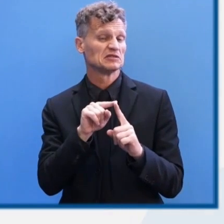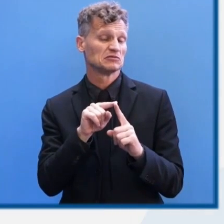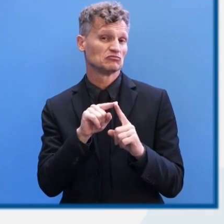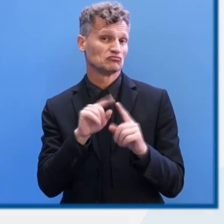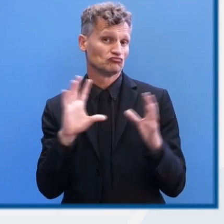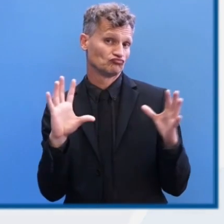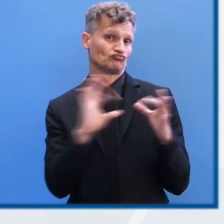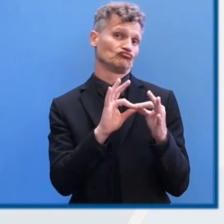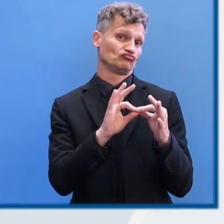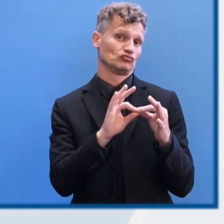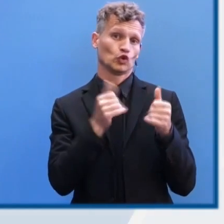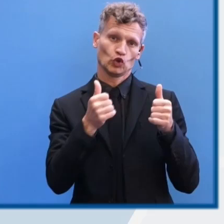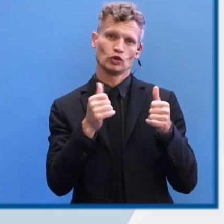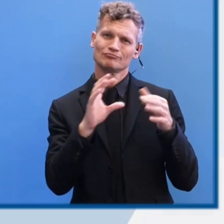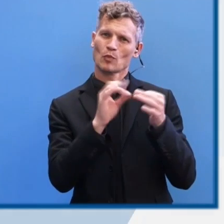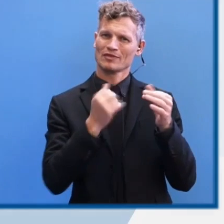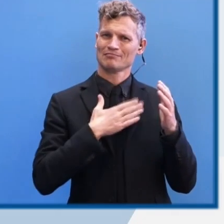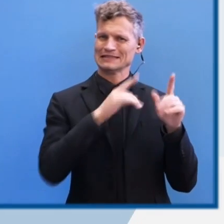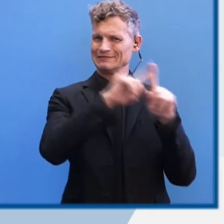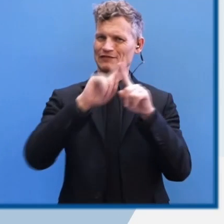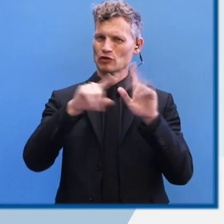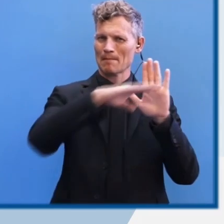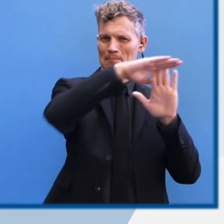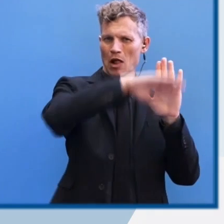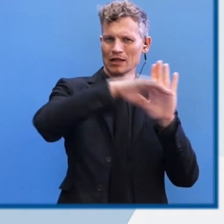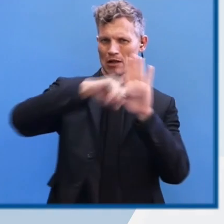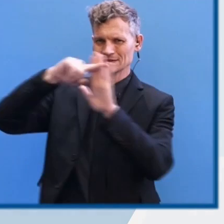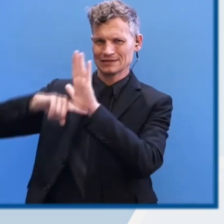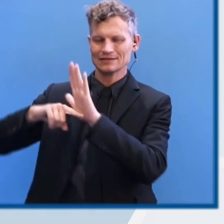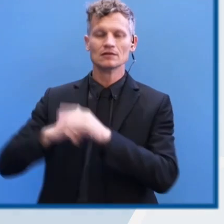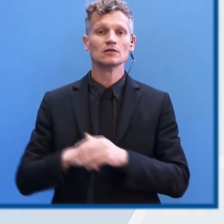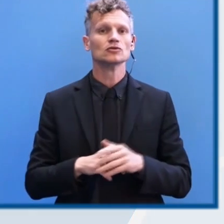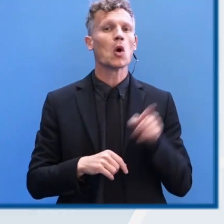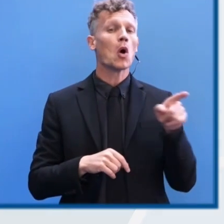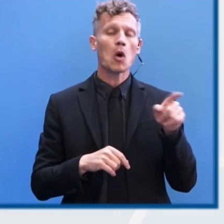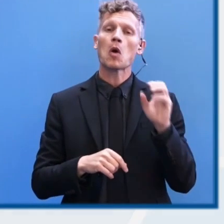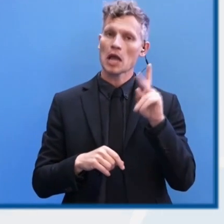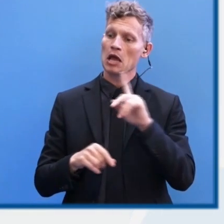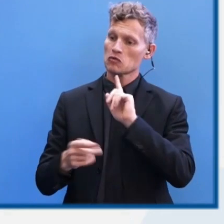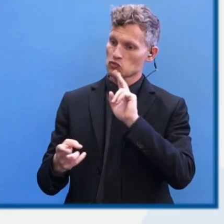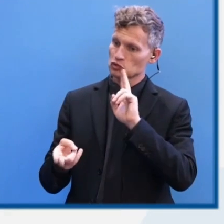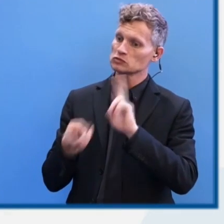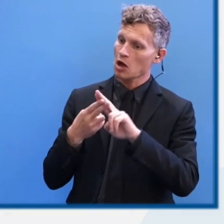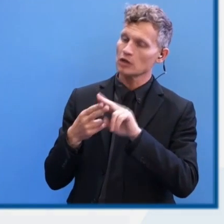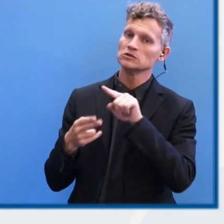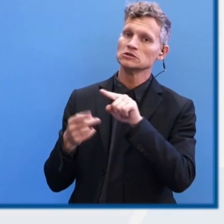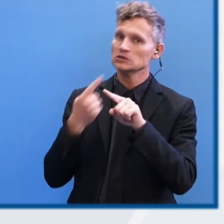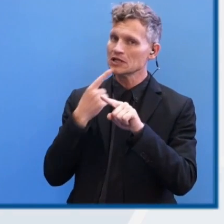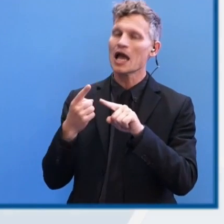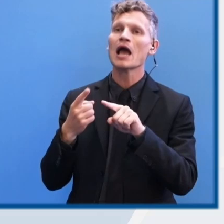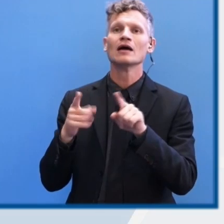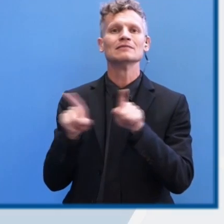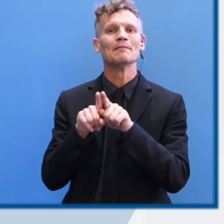policy advocates. Okay, so the idea is give them meaningful roles, make sure that that's built in, and ensure that